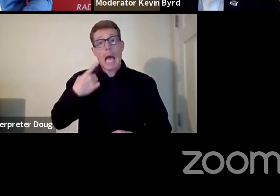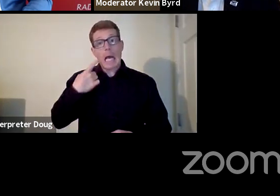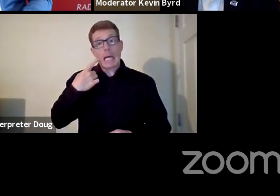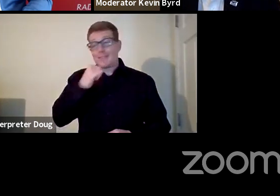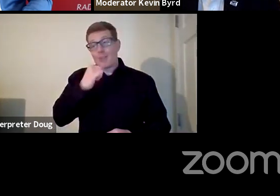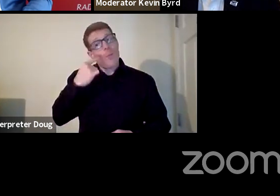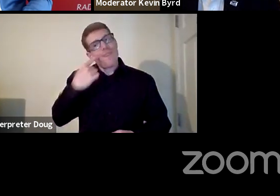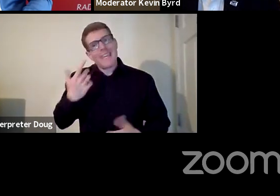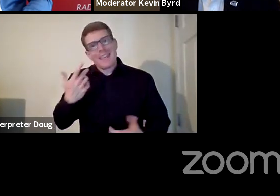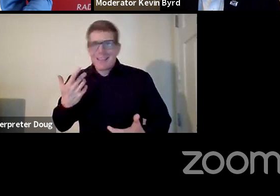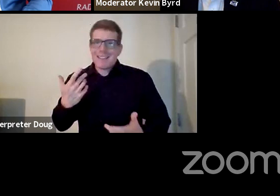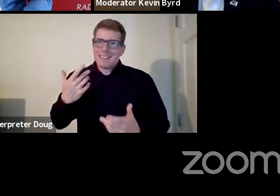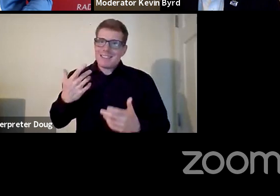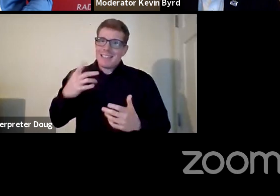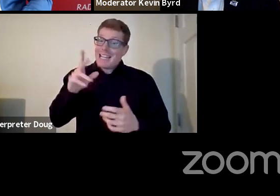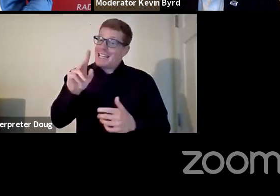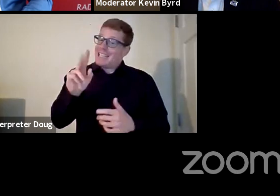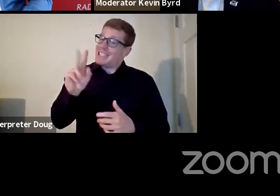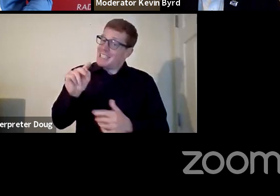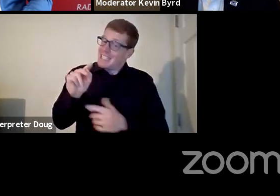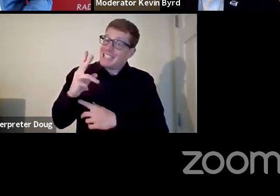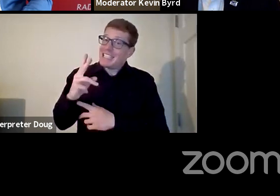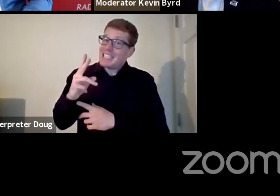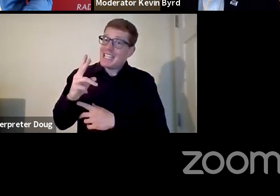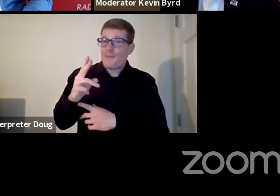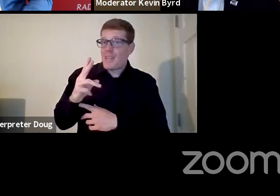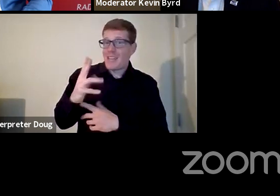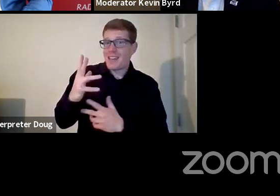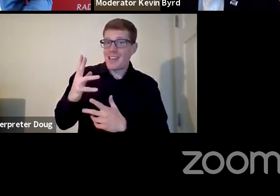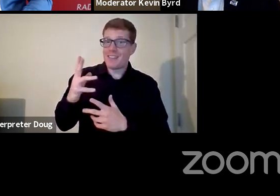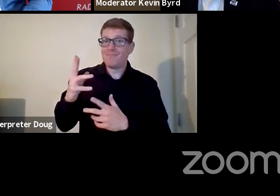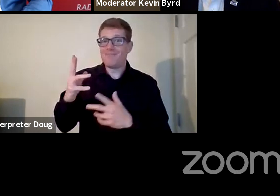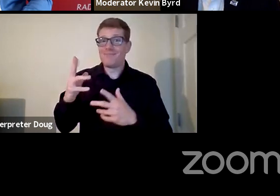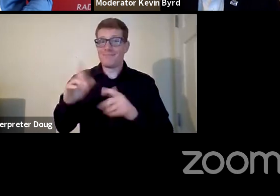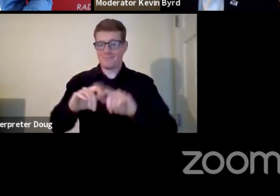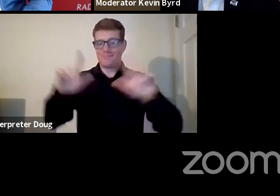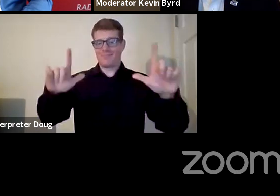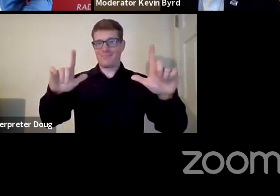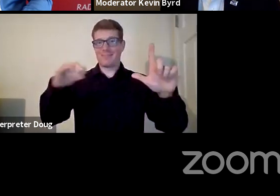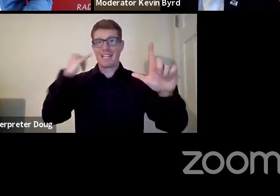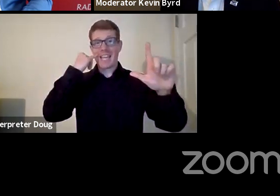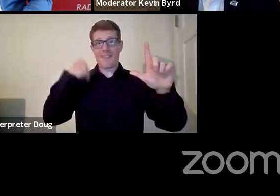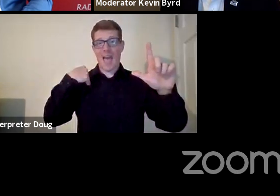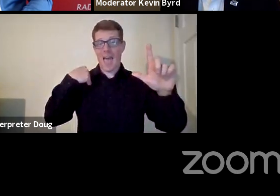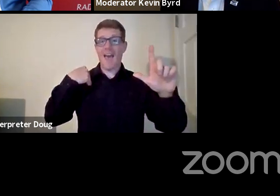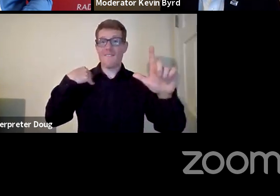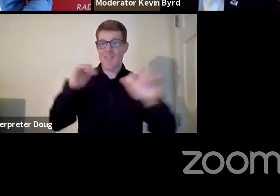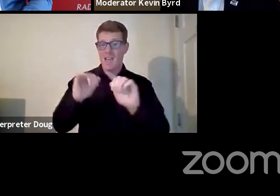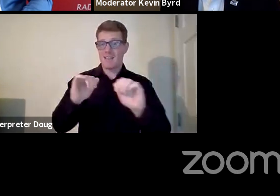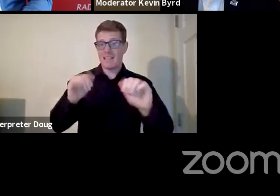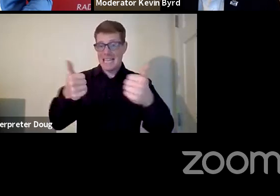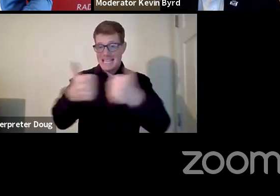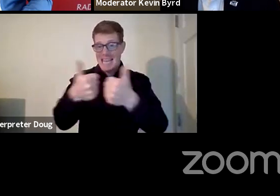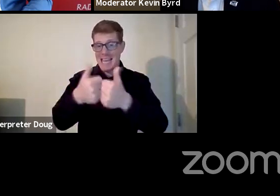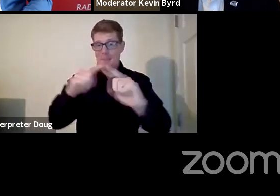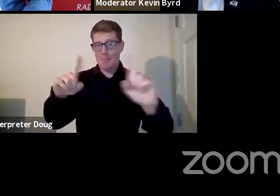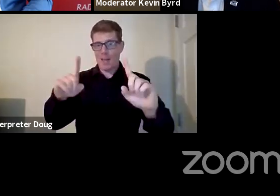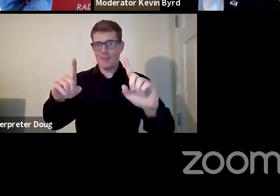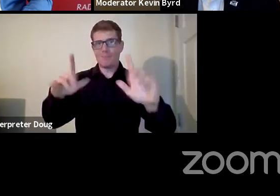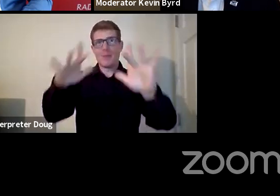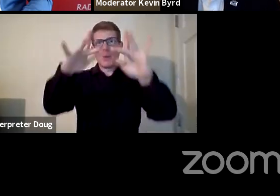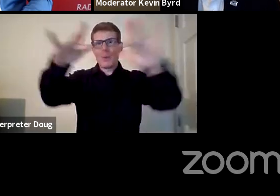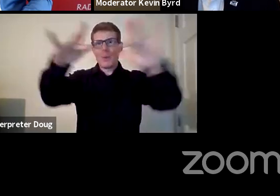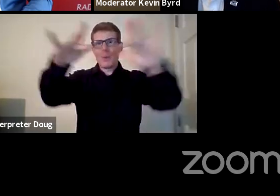of student athletes playing in an empty stadium makes a lot of sense. So it all goes together and it'll evolve, and